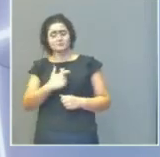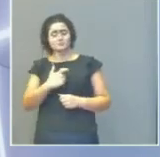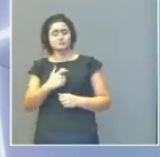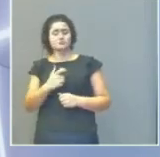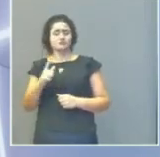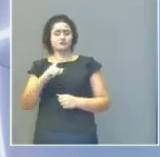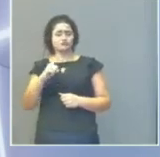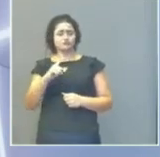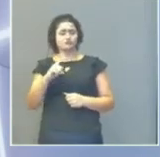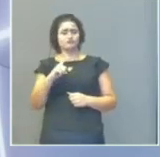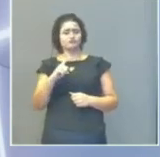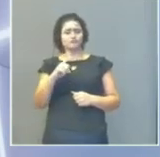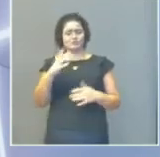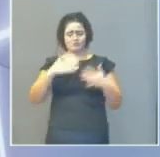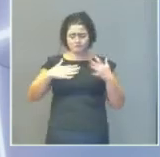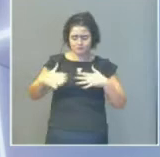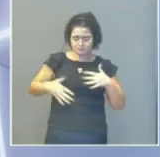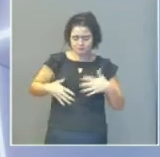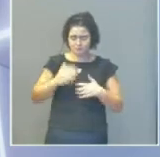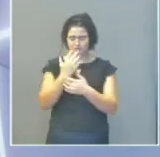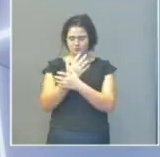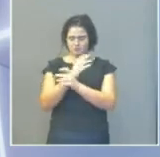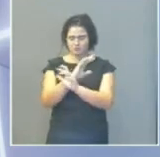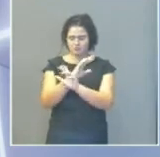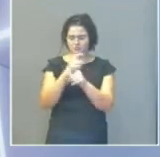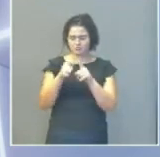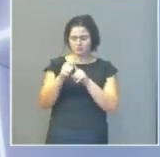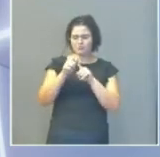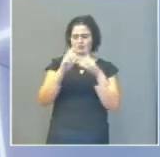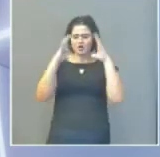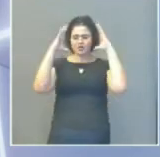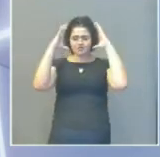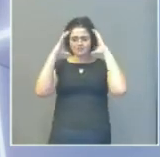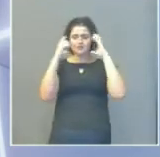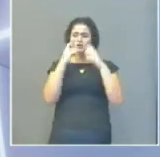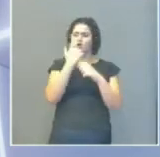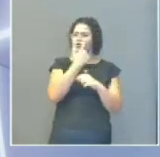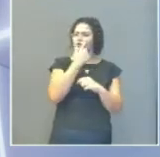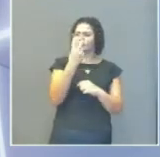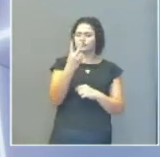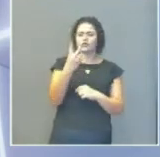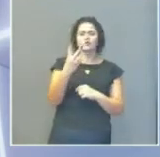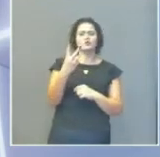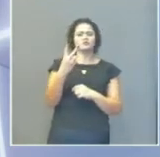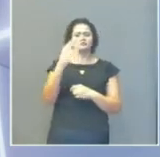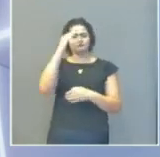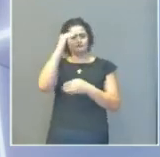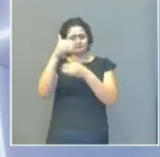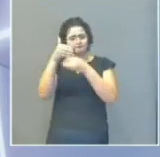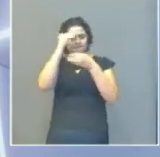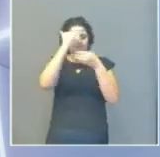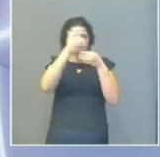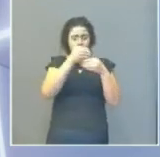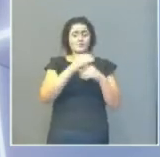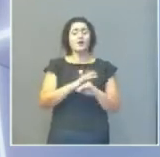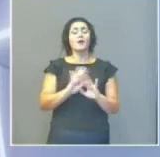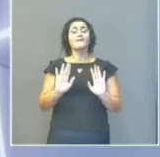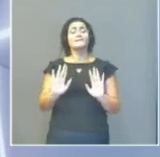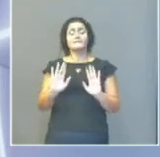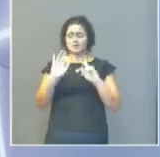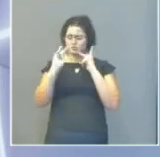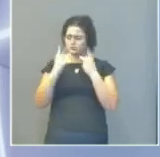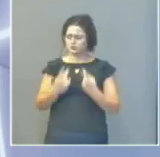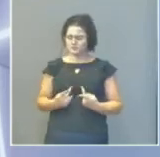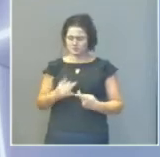structures, you know, one head, two eyes. That's the usual idea of the human. But the human is much more than just